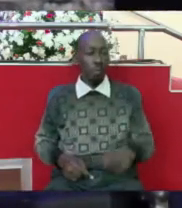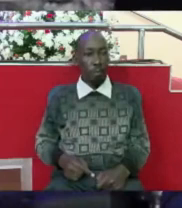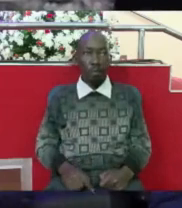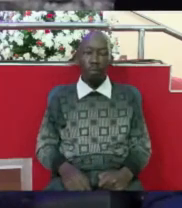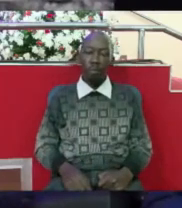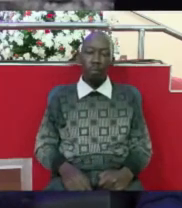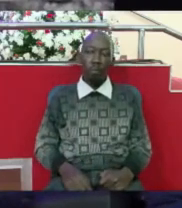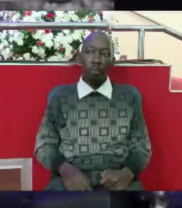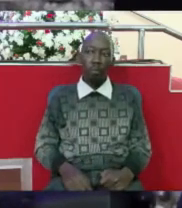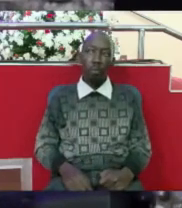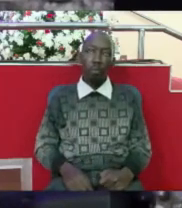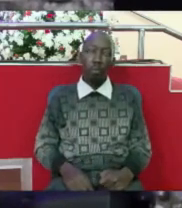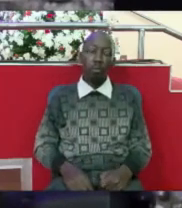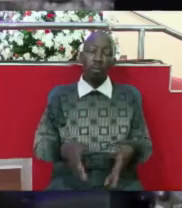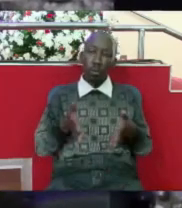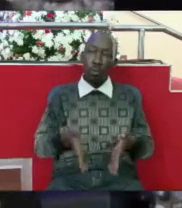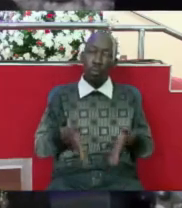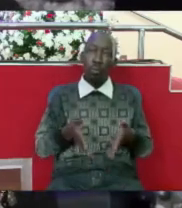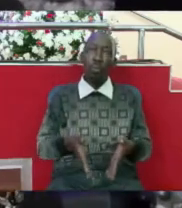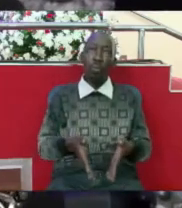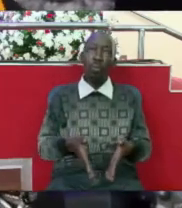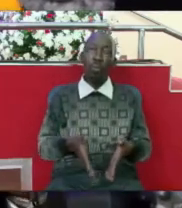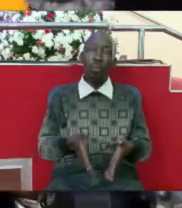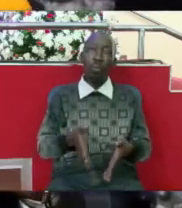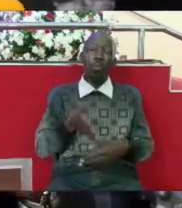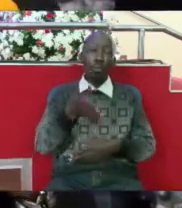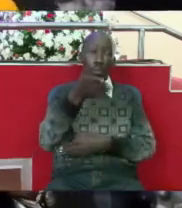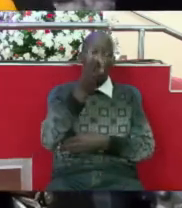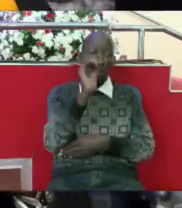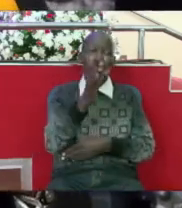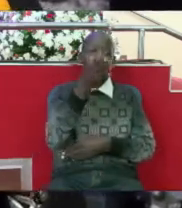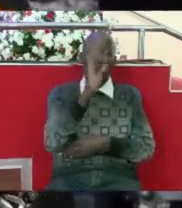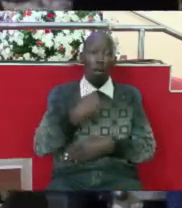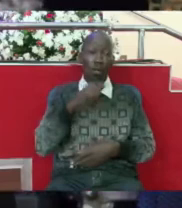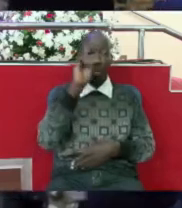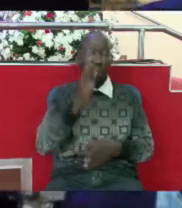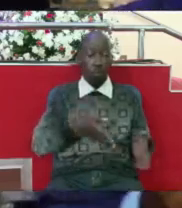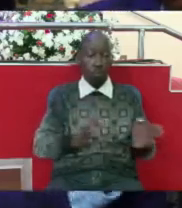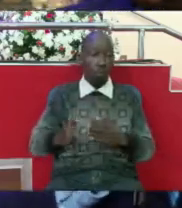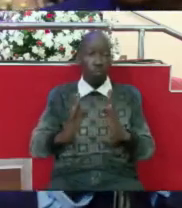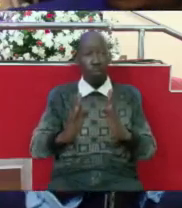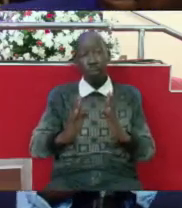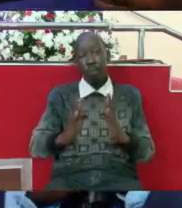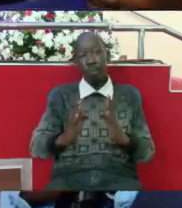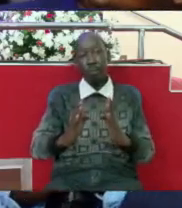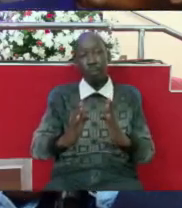ikae aje. Today, leo, if God has his way. Kama Mungu ako na njia yake.